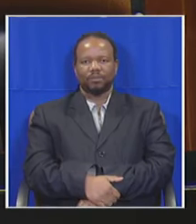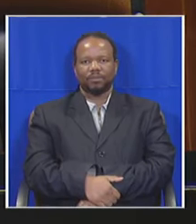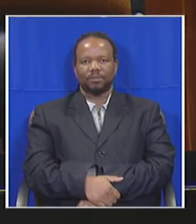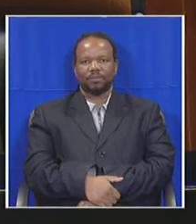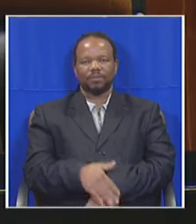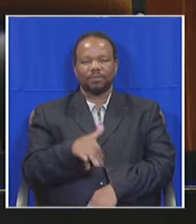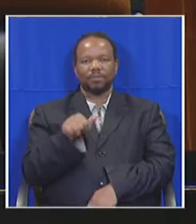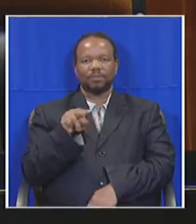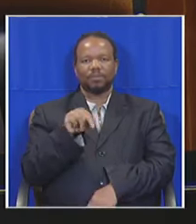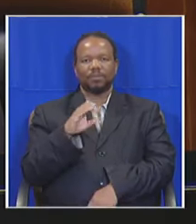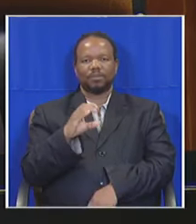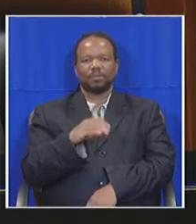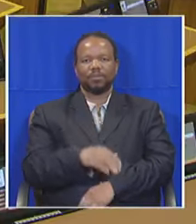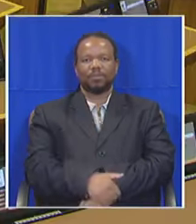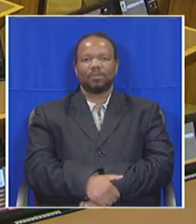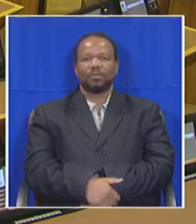ANC.